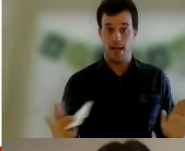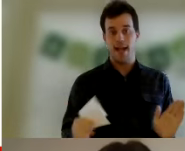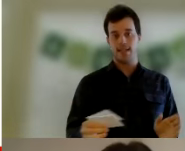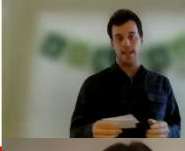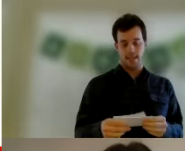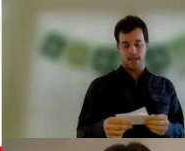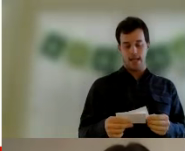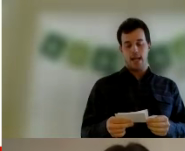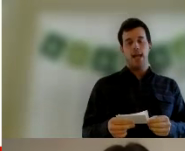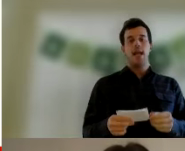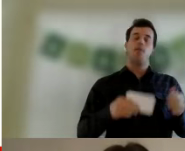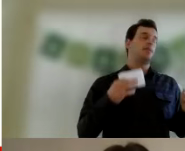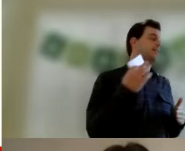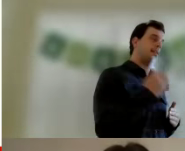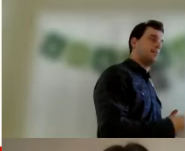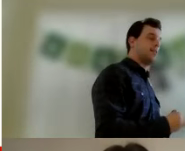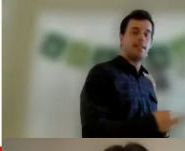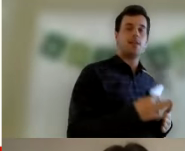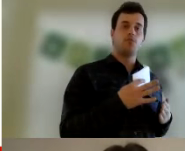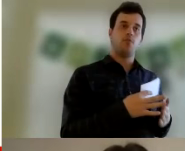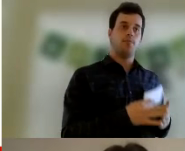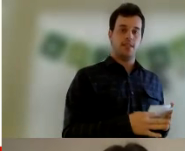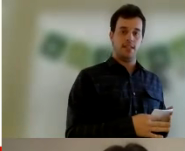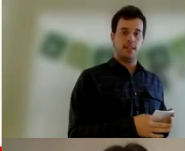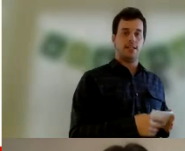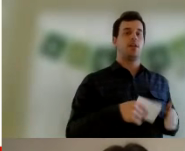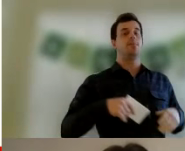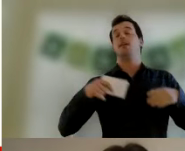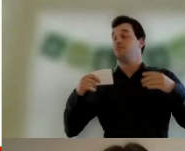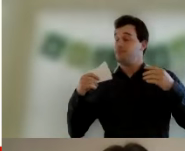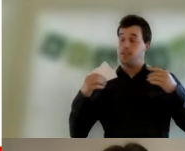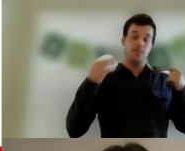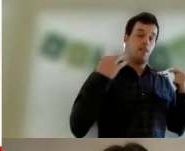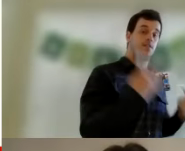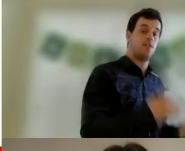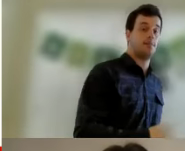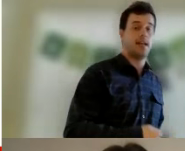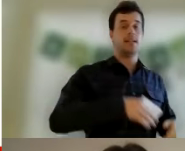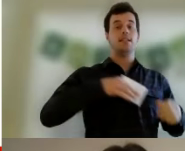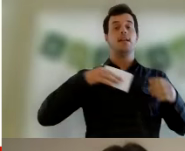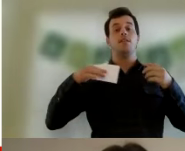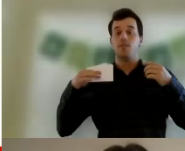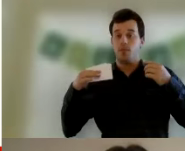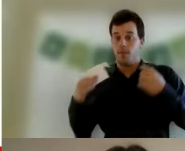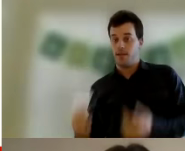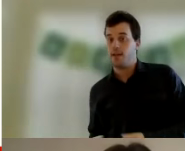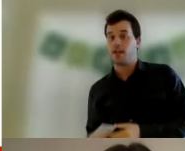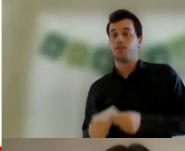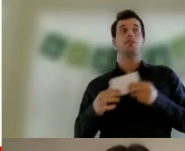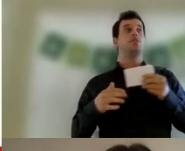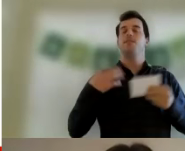affordable internet access. And when I say rural businesses, I'm talking about farmlands,